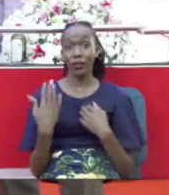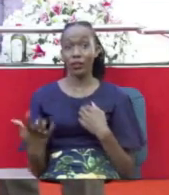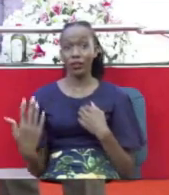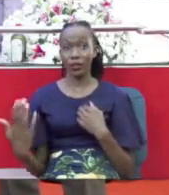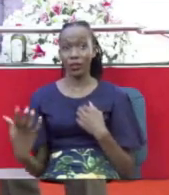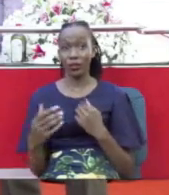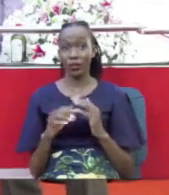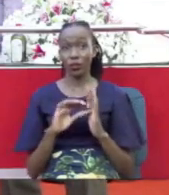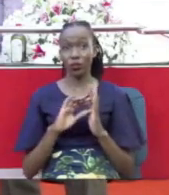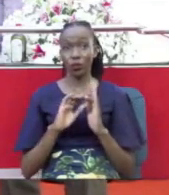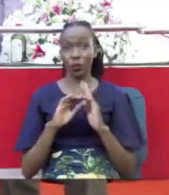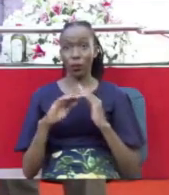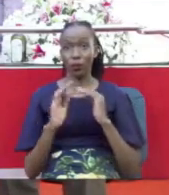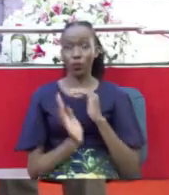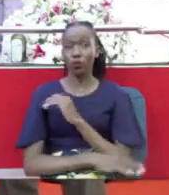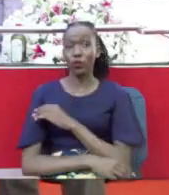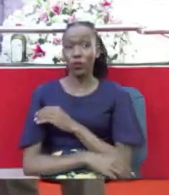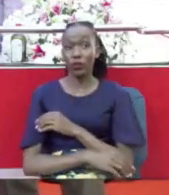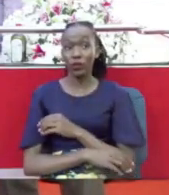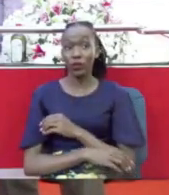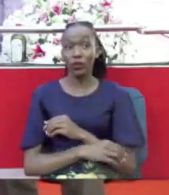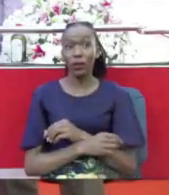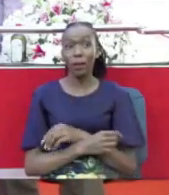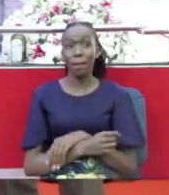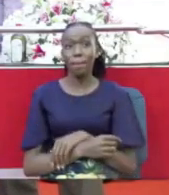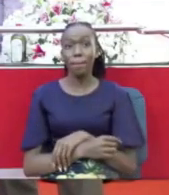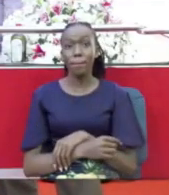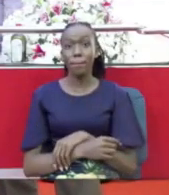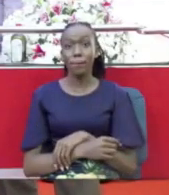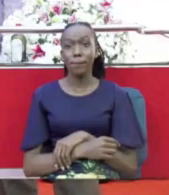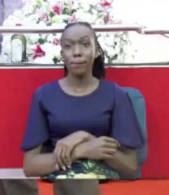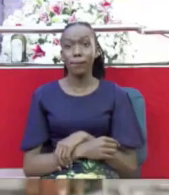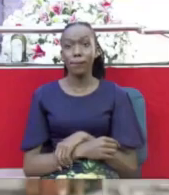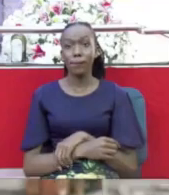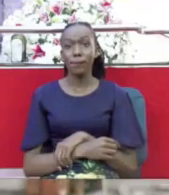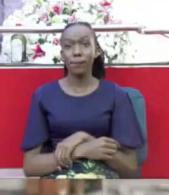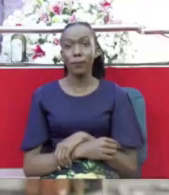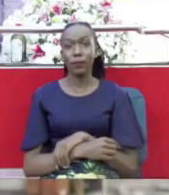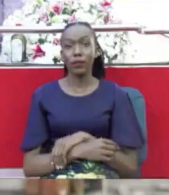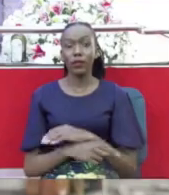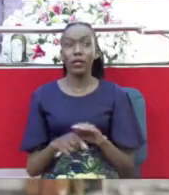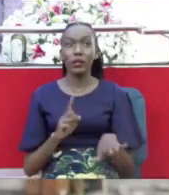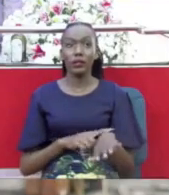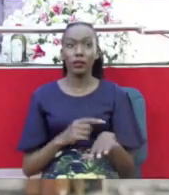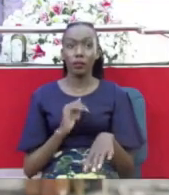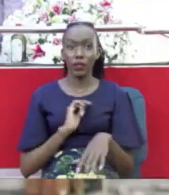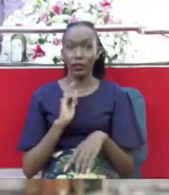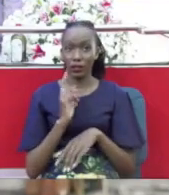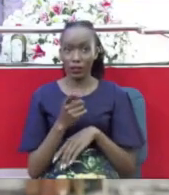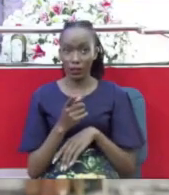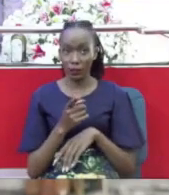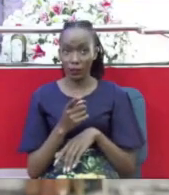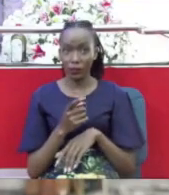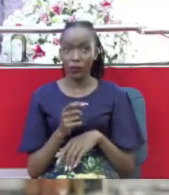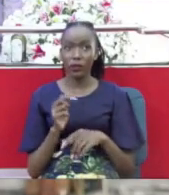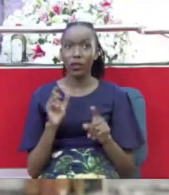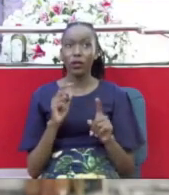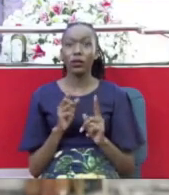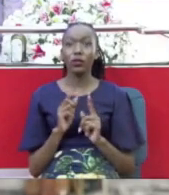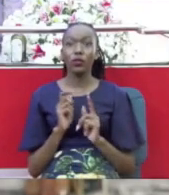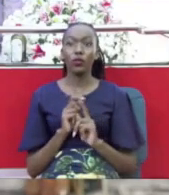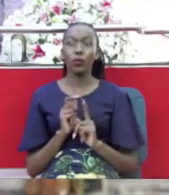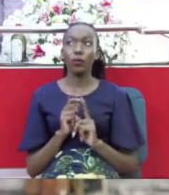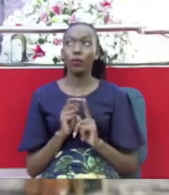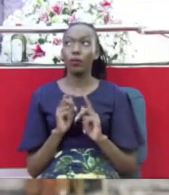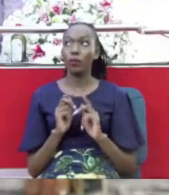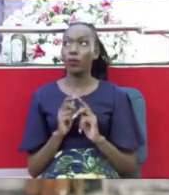well. So when I mambo hayataenda jinsi unavyotaka. When I say on this topic I have some skin in the game, nikisema niko na